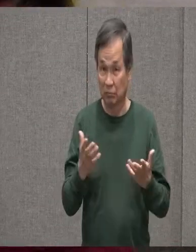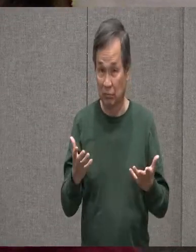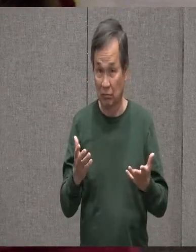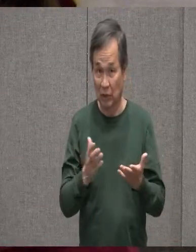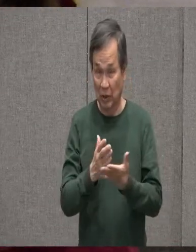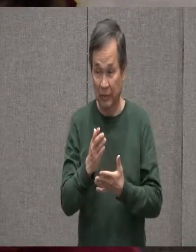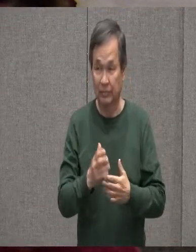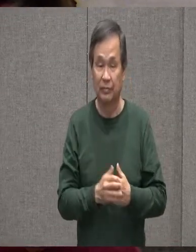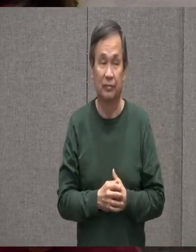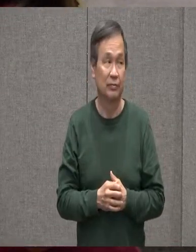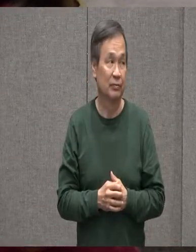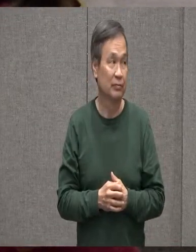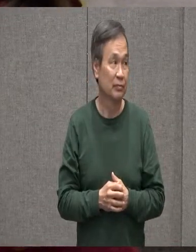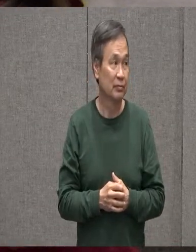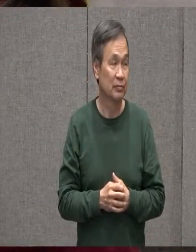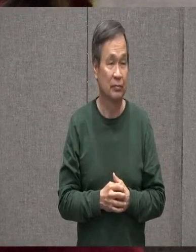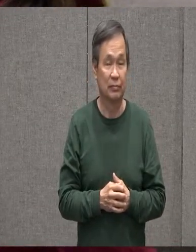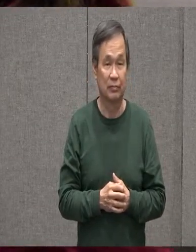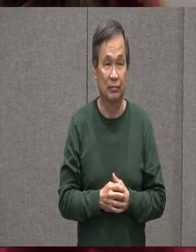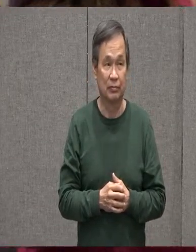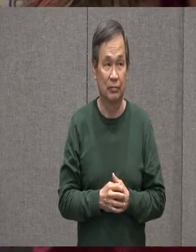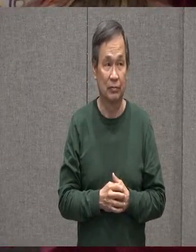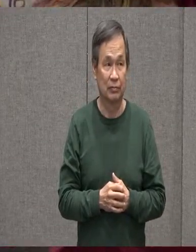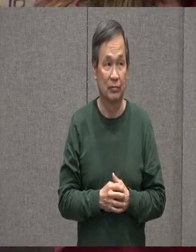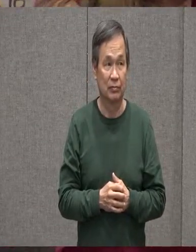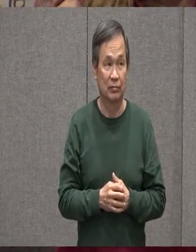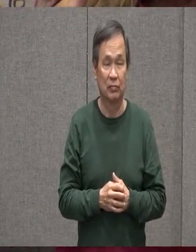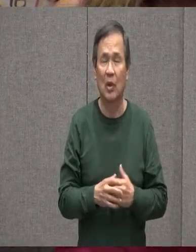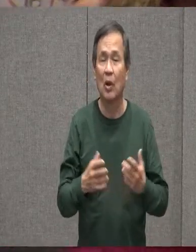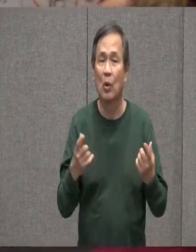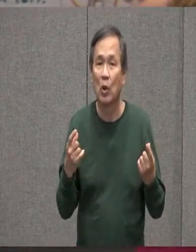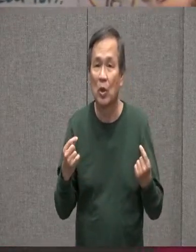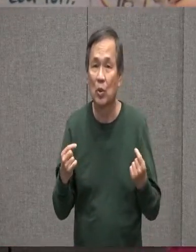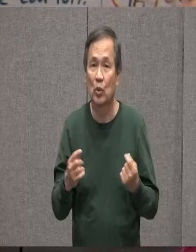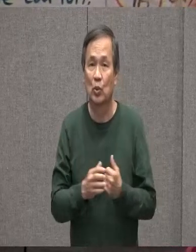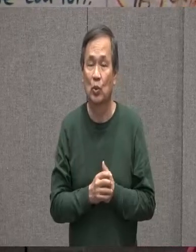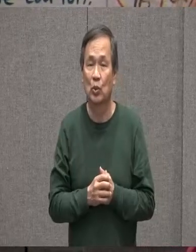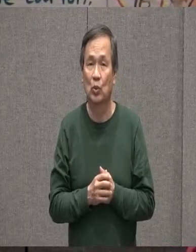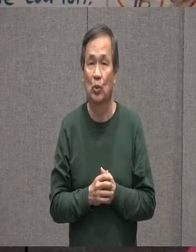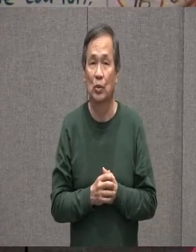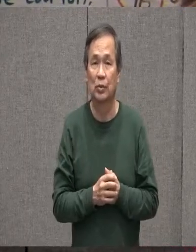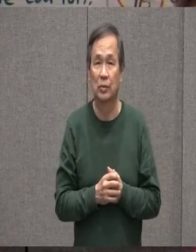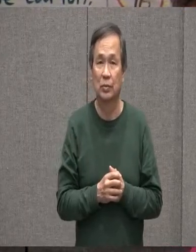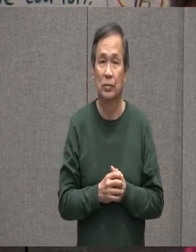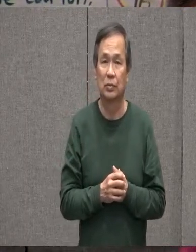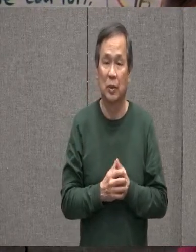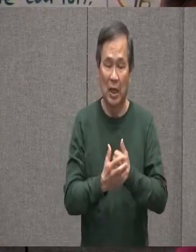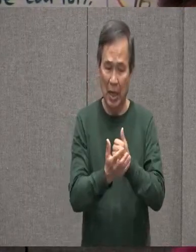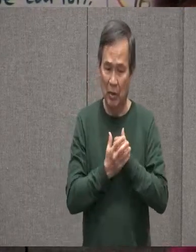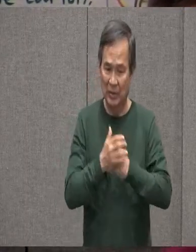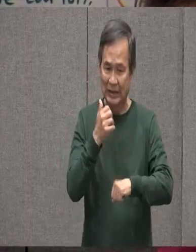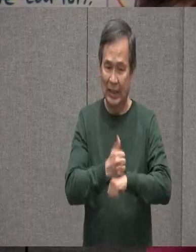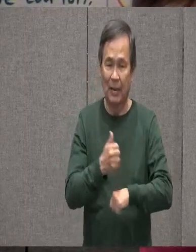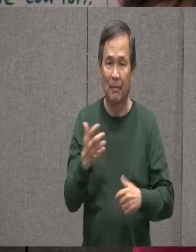it down first. So I knew the cat door was used 100 times. I knew that Sammy